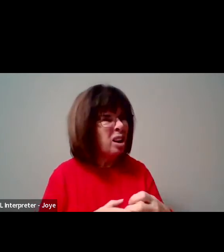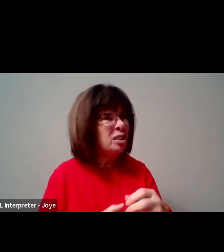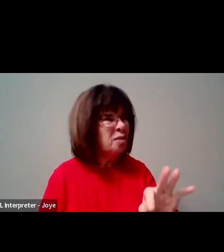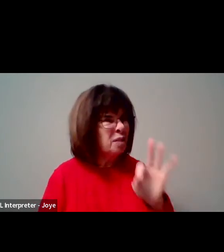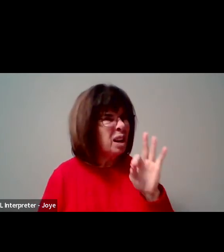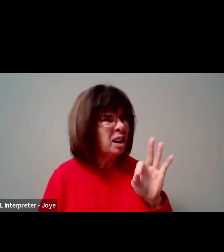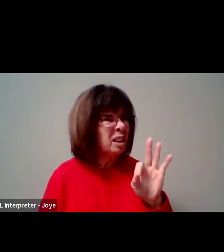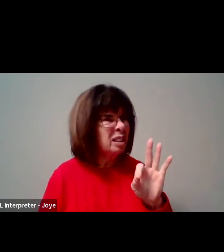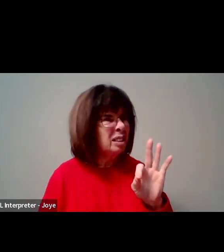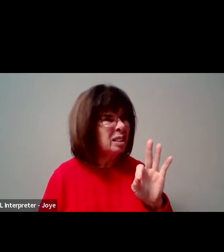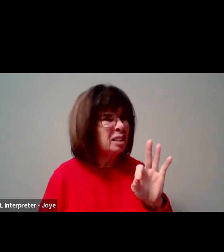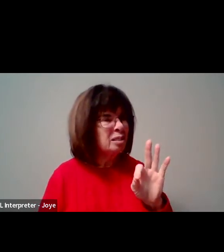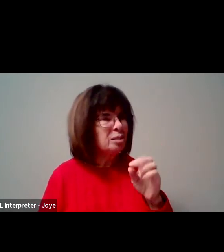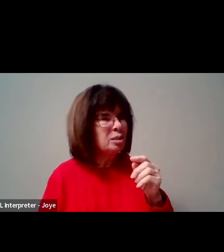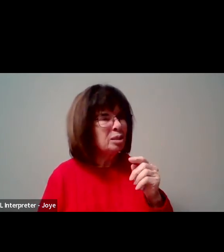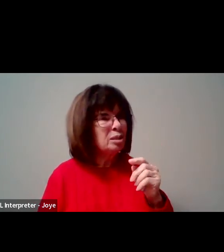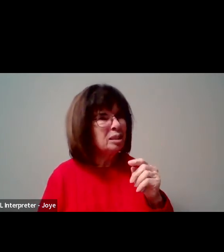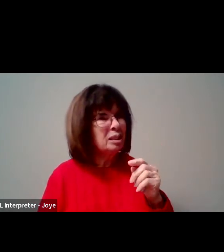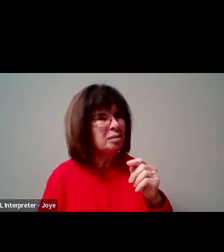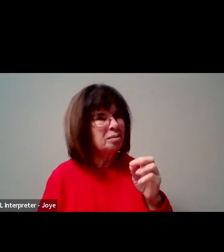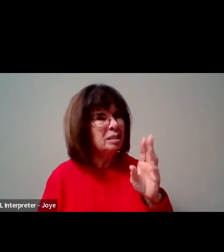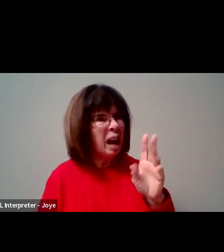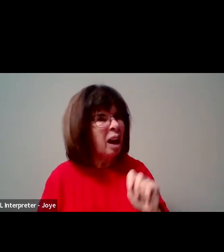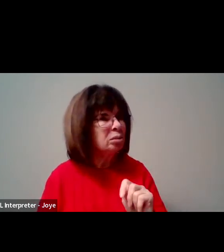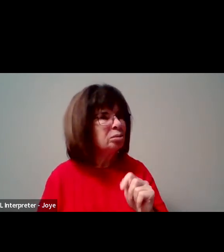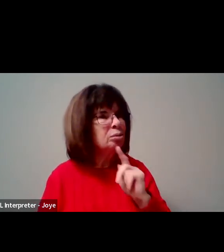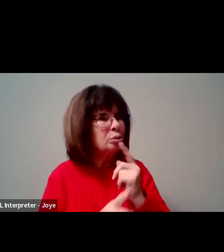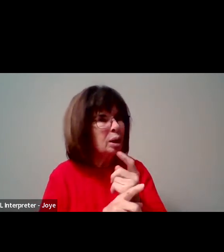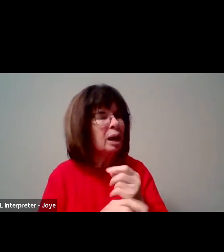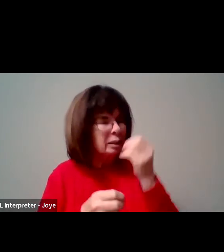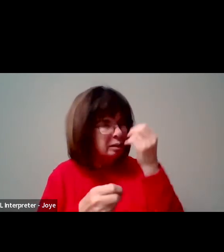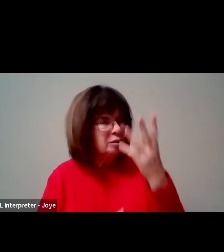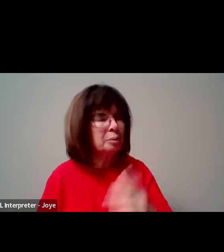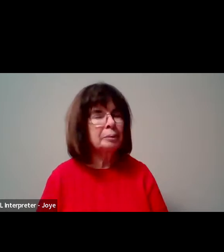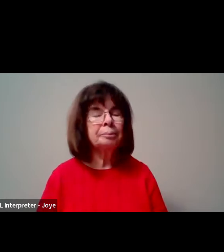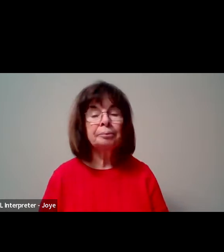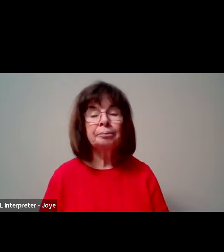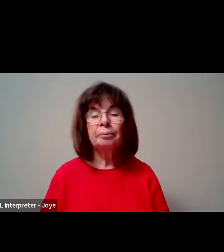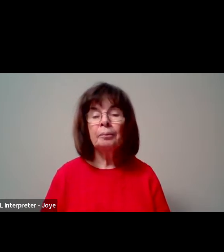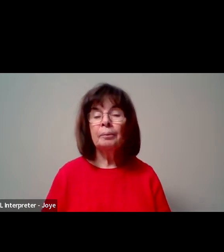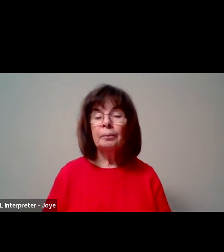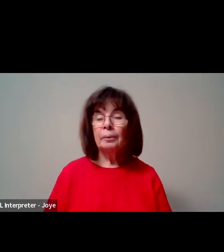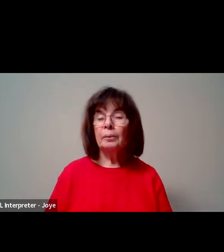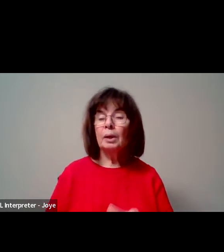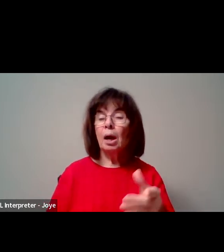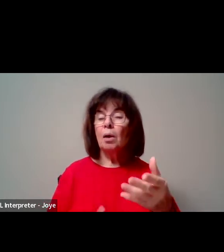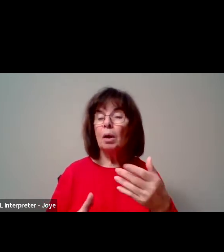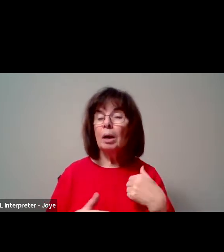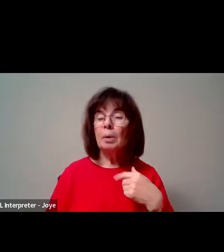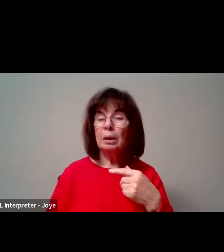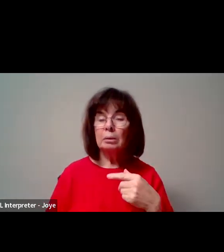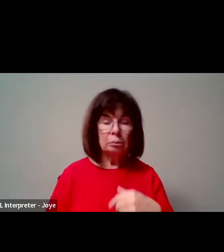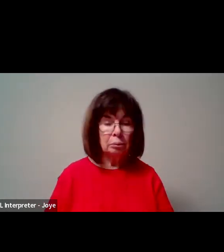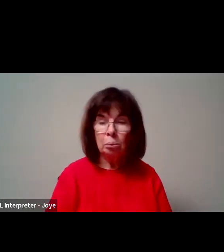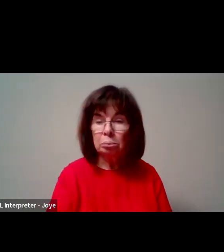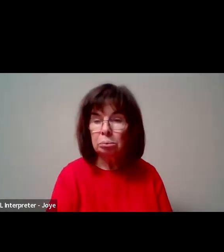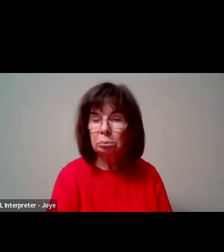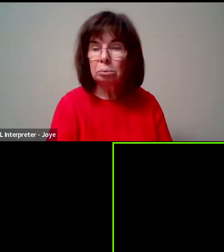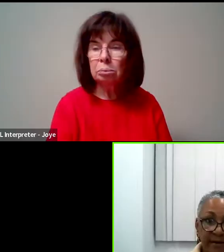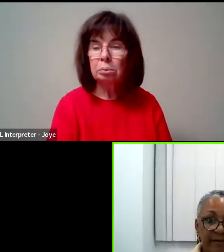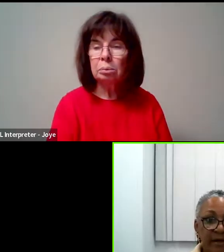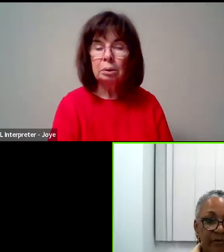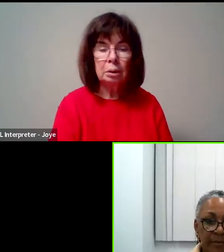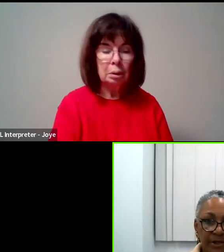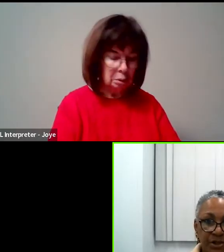Right. Right. I want to just kind of lift up what you said in terms of making sure that